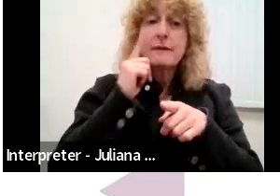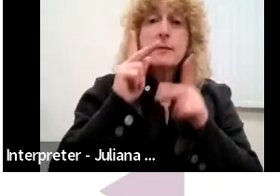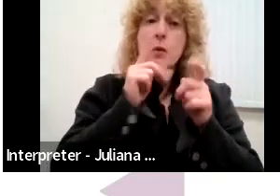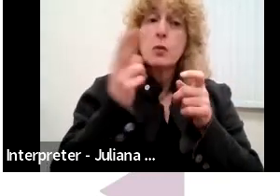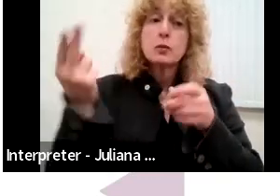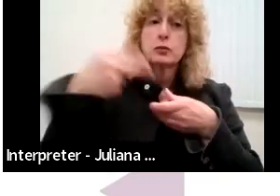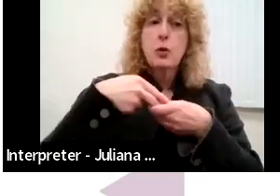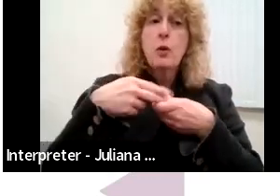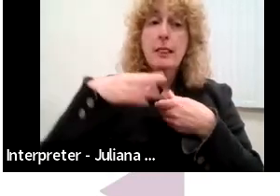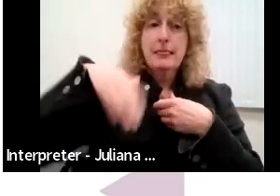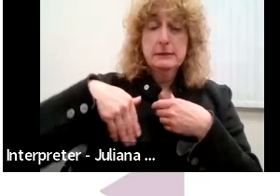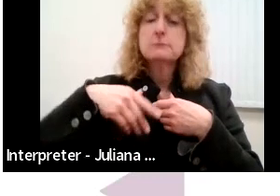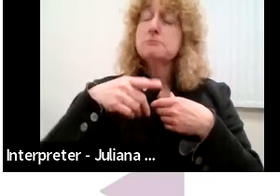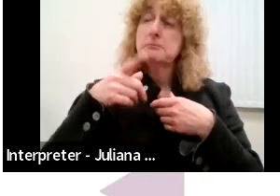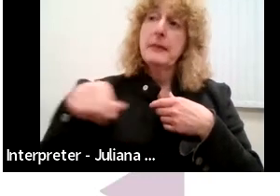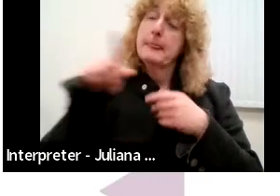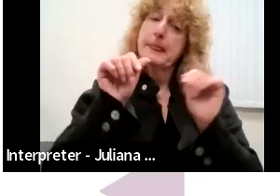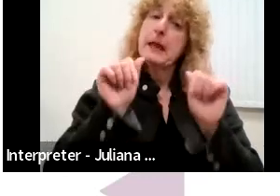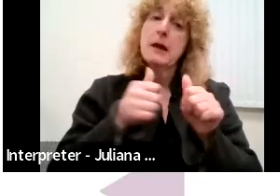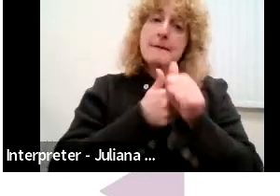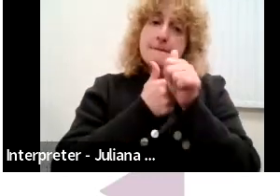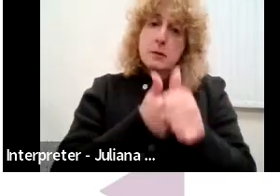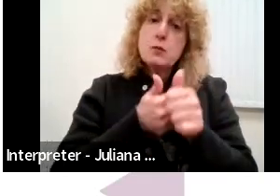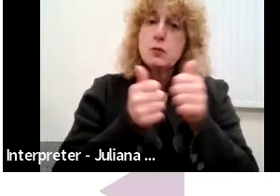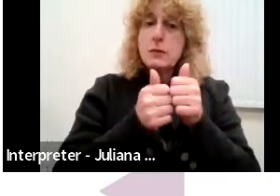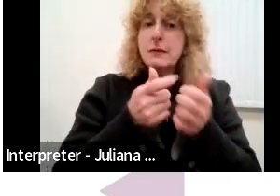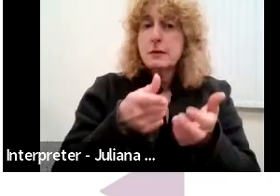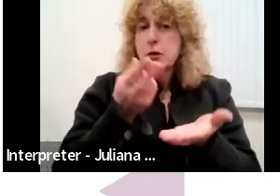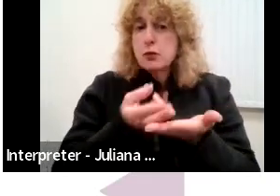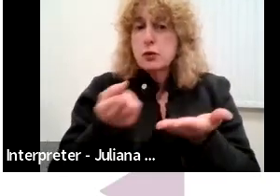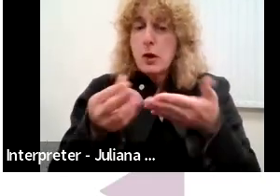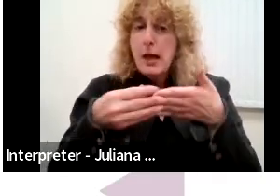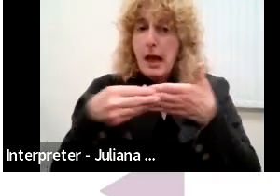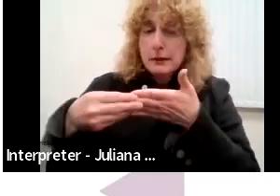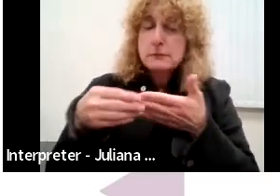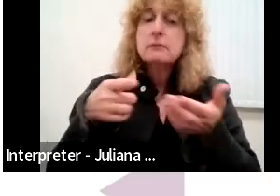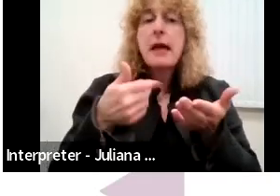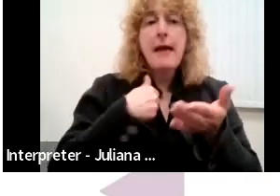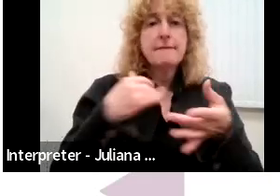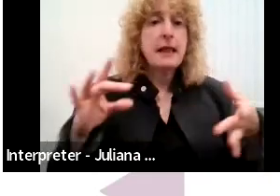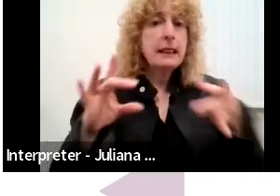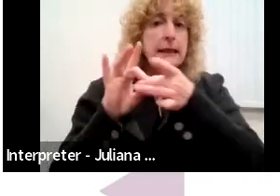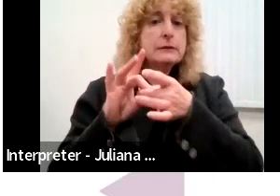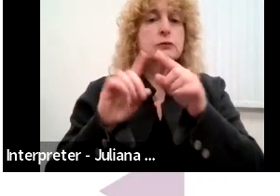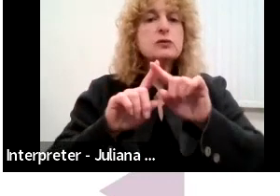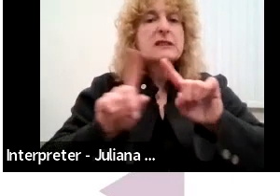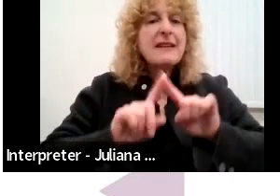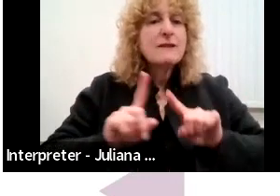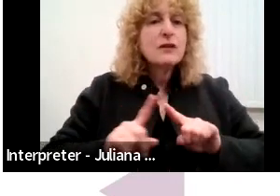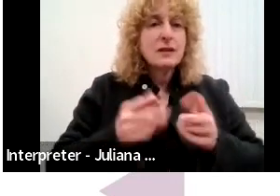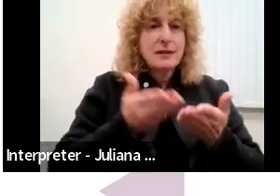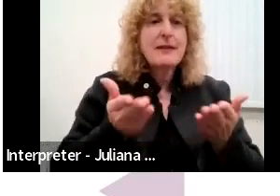late, they can follow along with the resource guide. There are links to the different devices that we're going to go